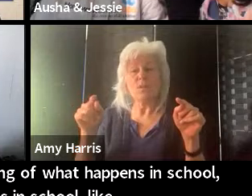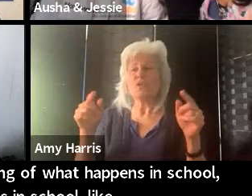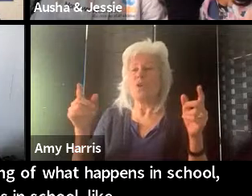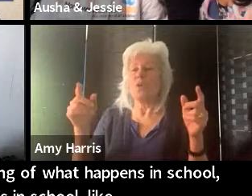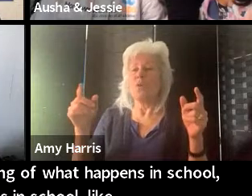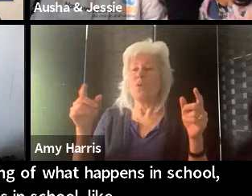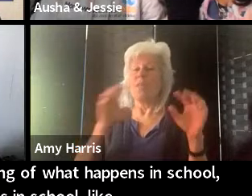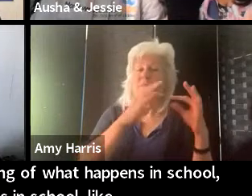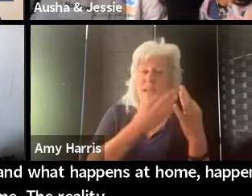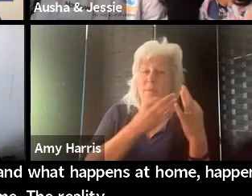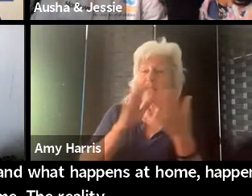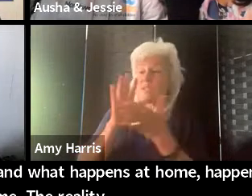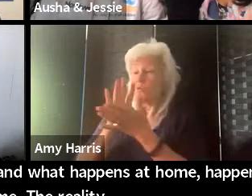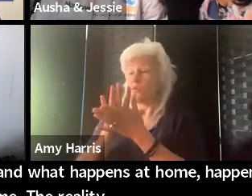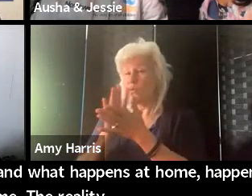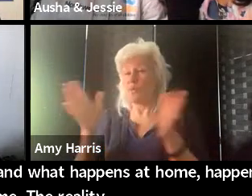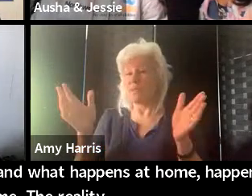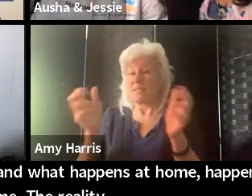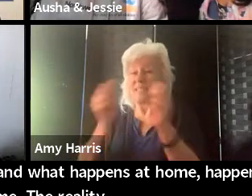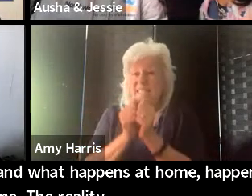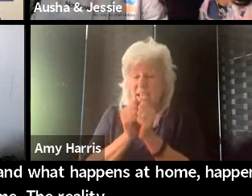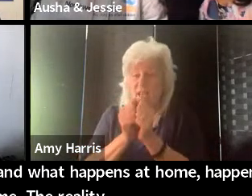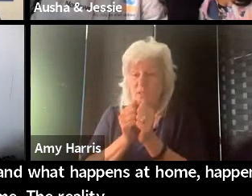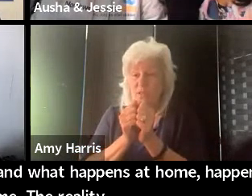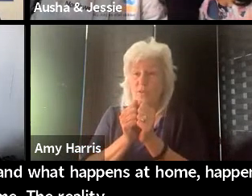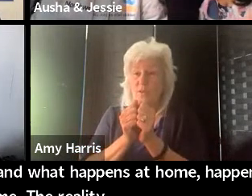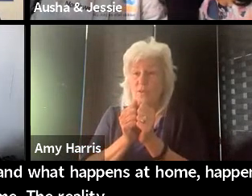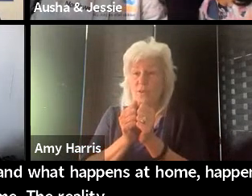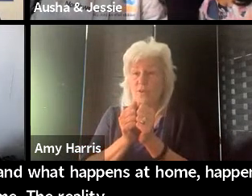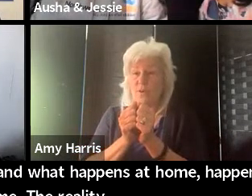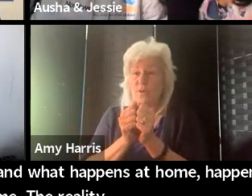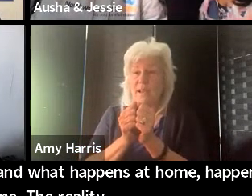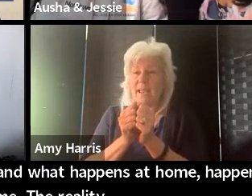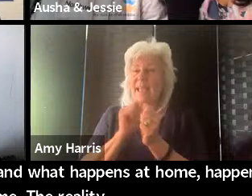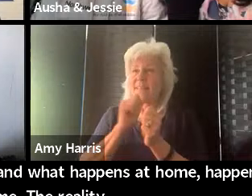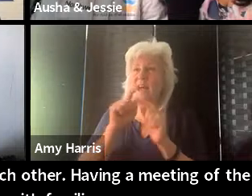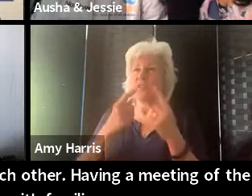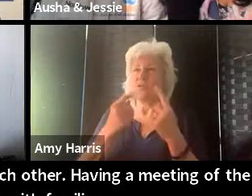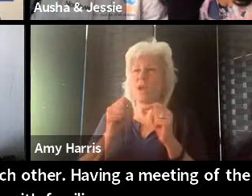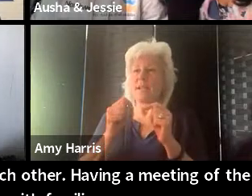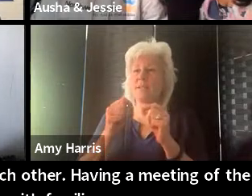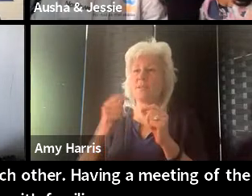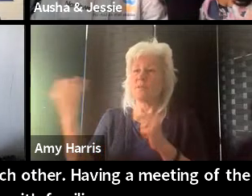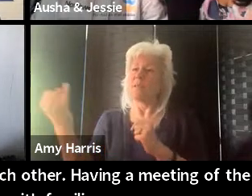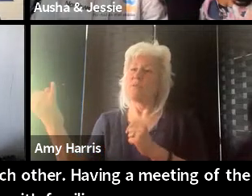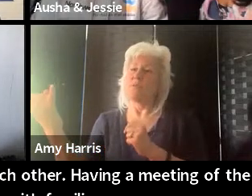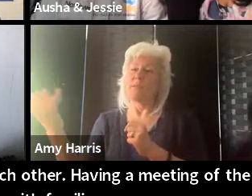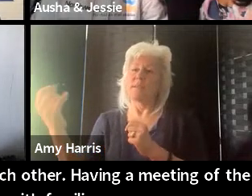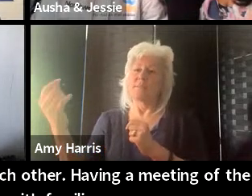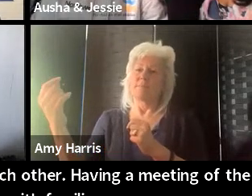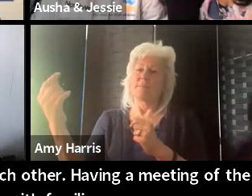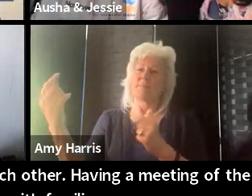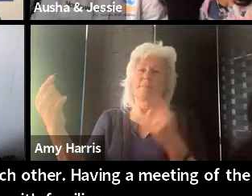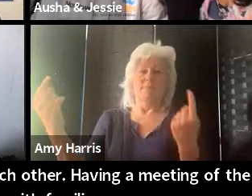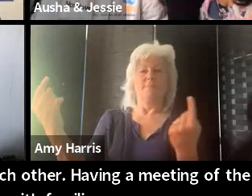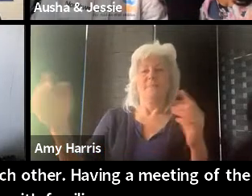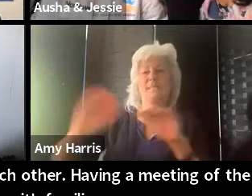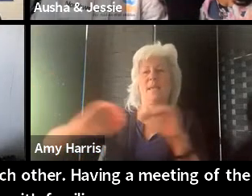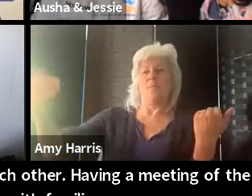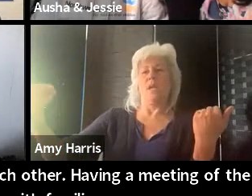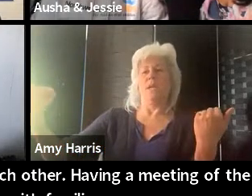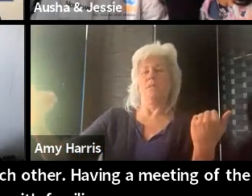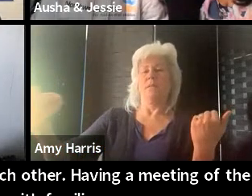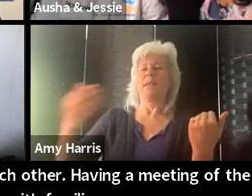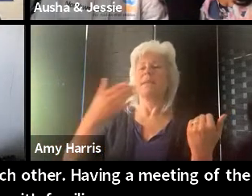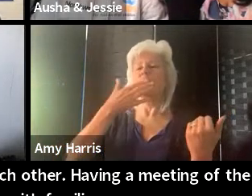with families and not trying to do things in a silo, I think give us the better opportunity